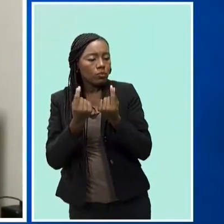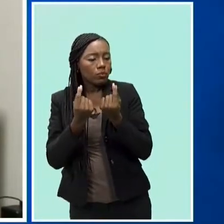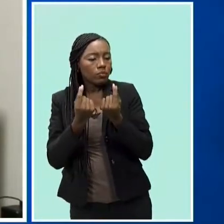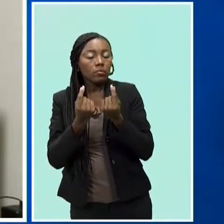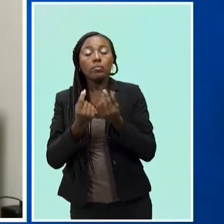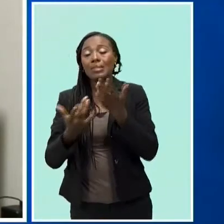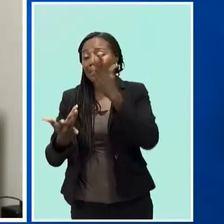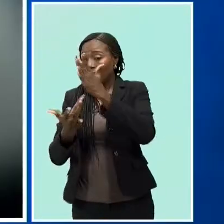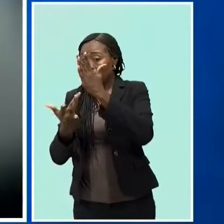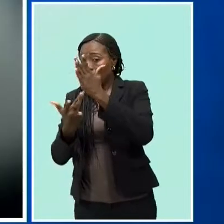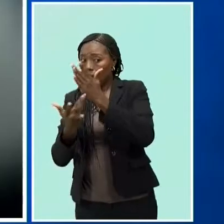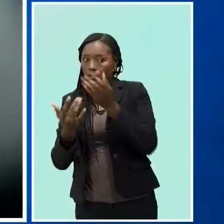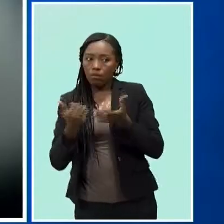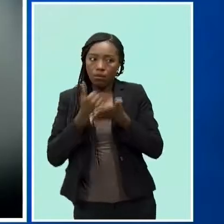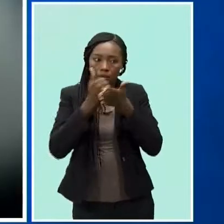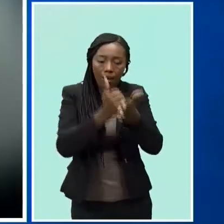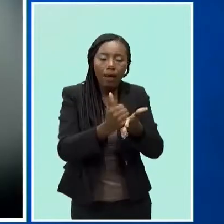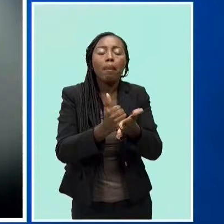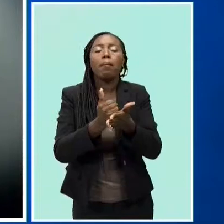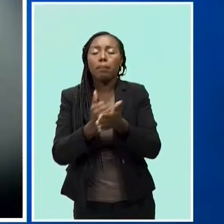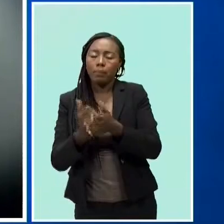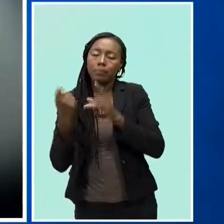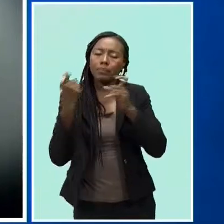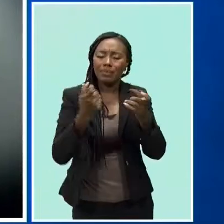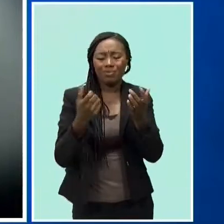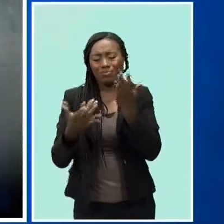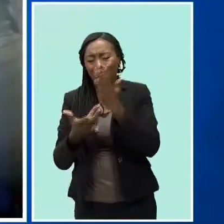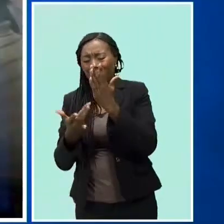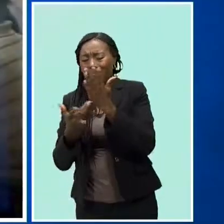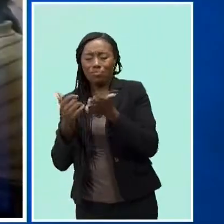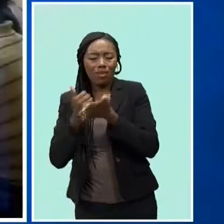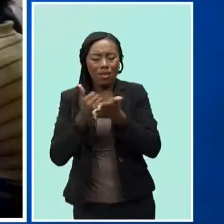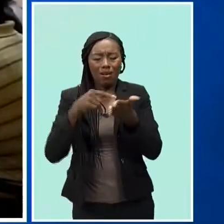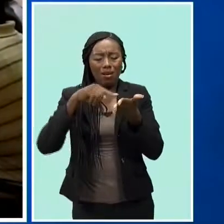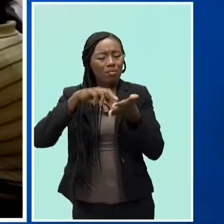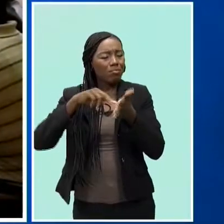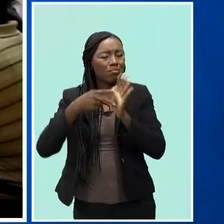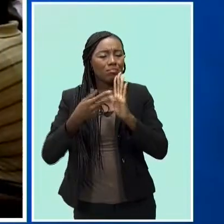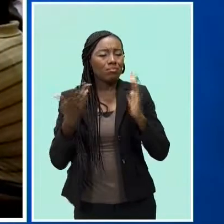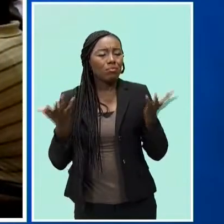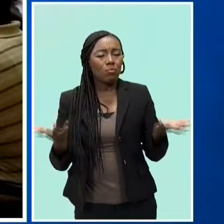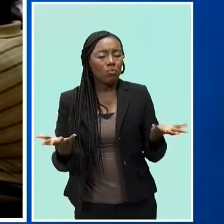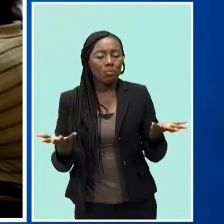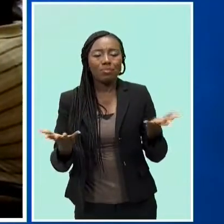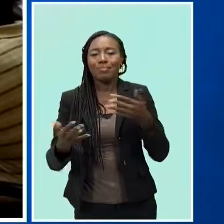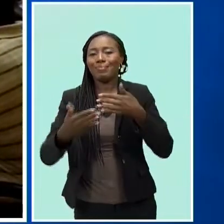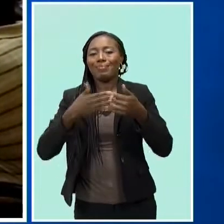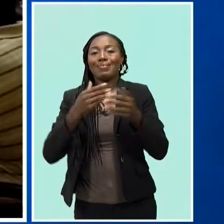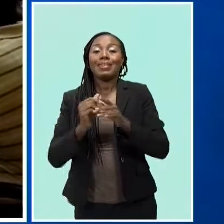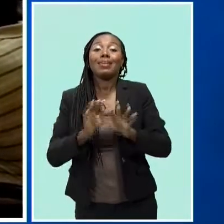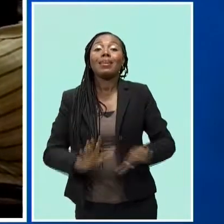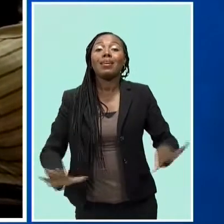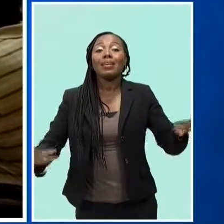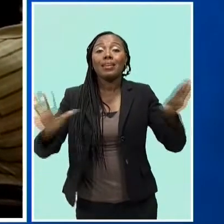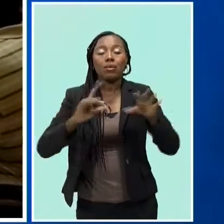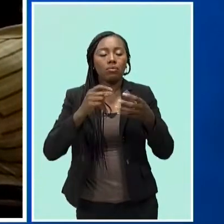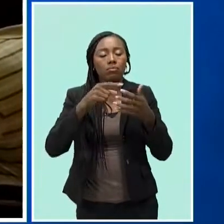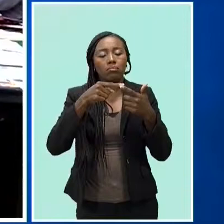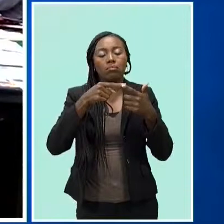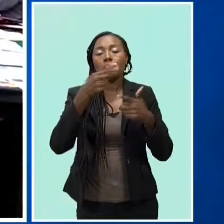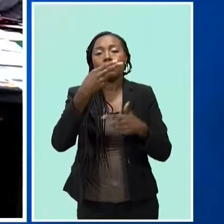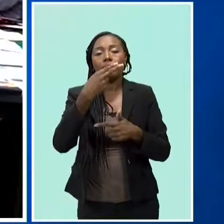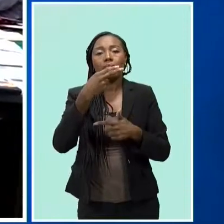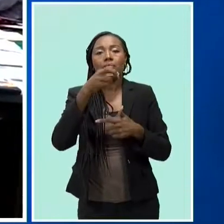accesses technical assistance for them, and technical assistance can cover a range of areas from HR